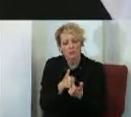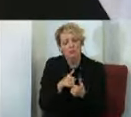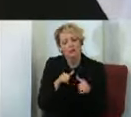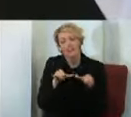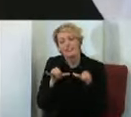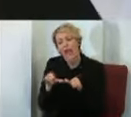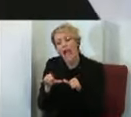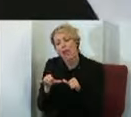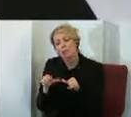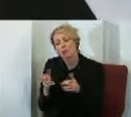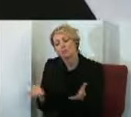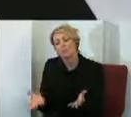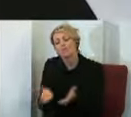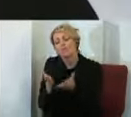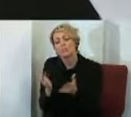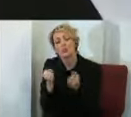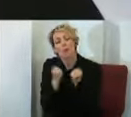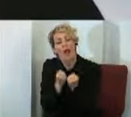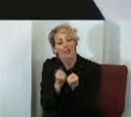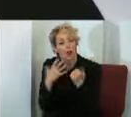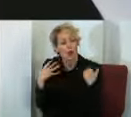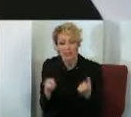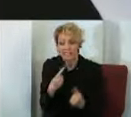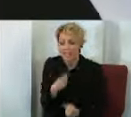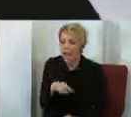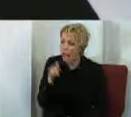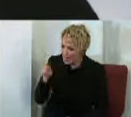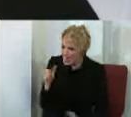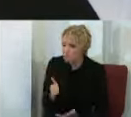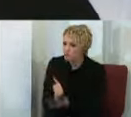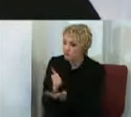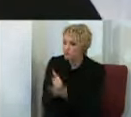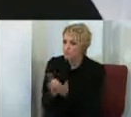Give them strength and courage to say, I need a hand.